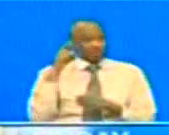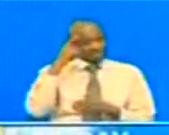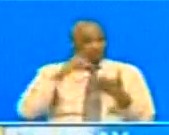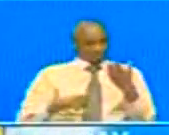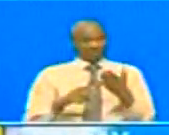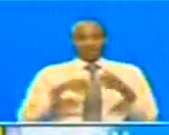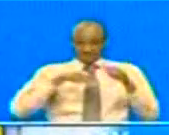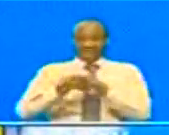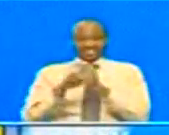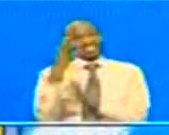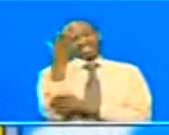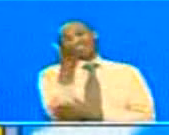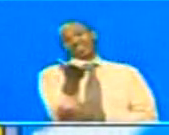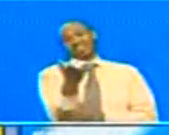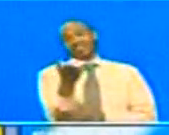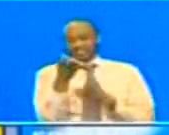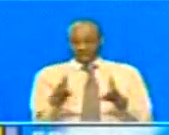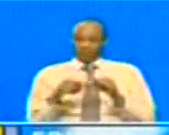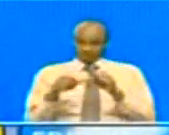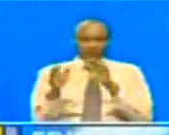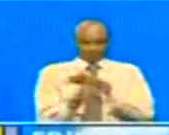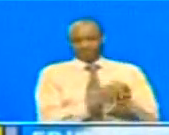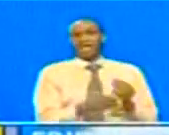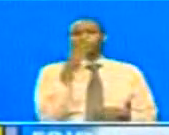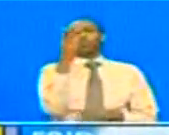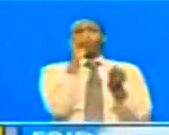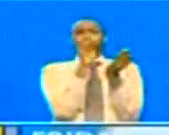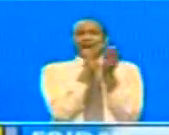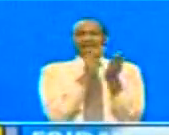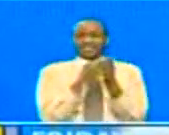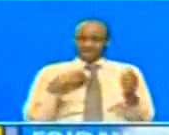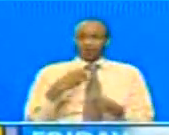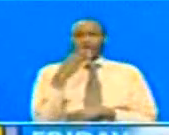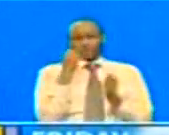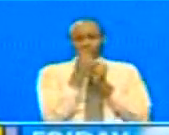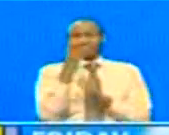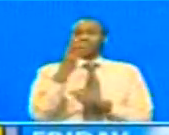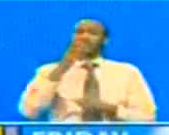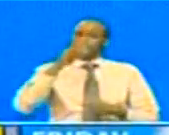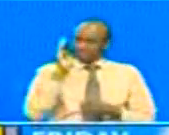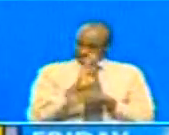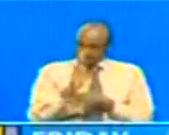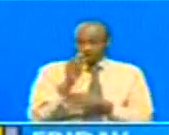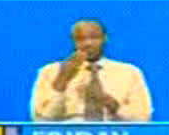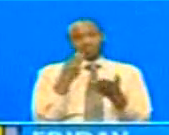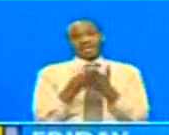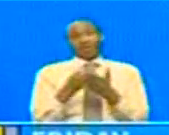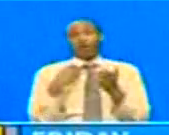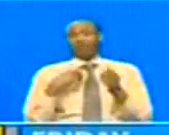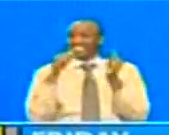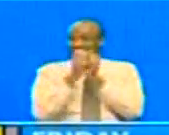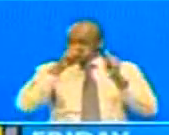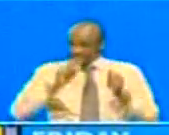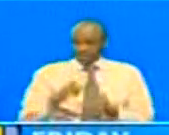consider planting some trees. Well, moving on, two banks have committed 48 billion shillings towards the construction of